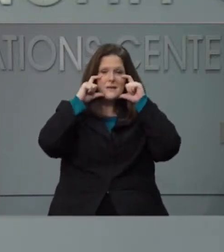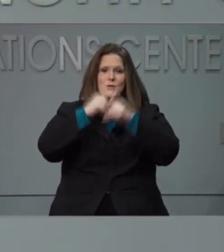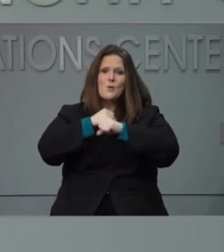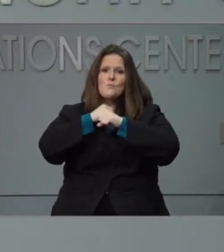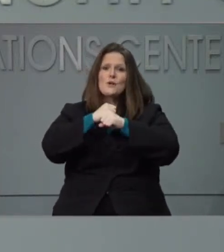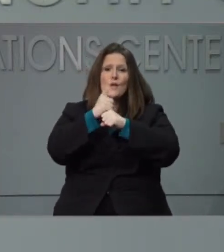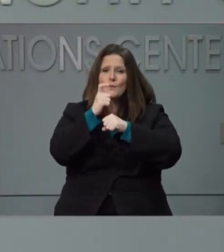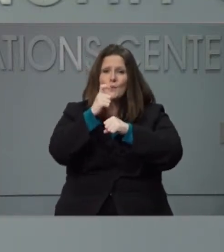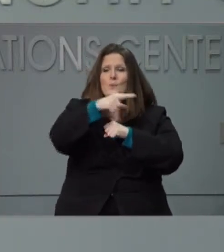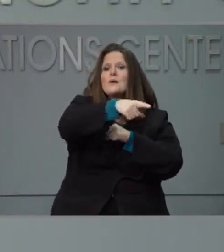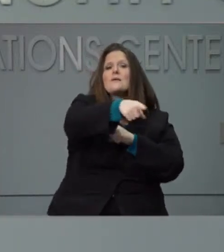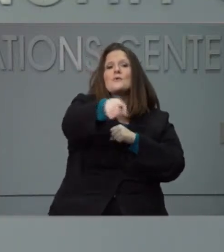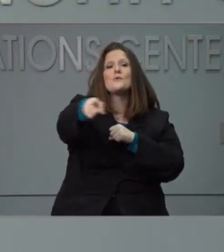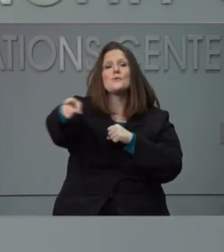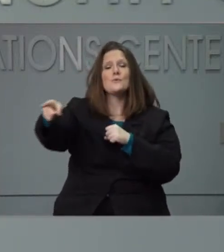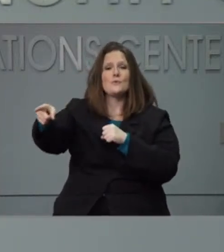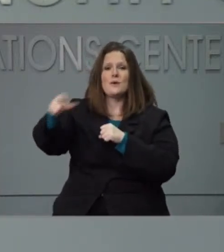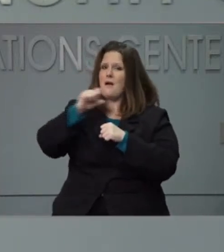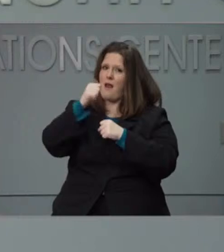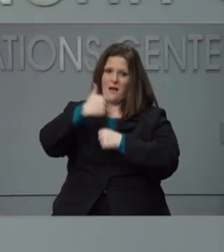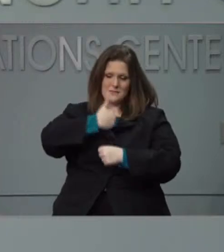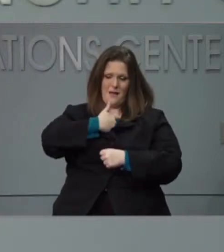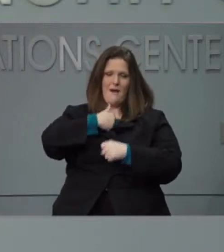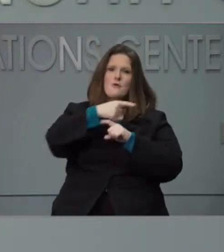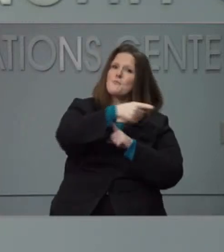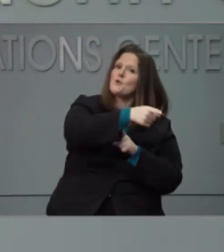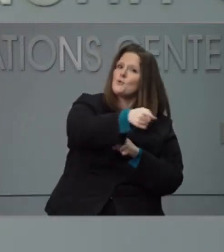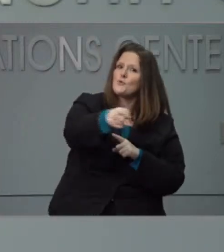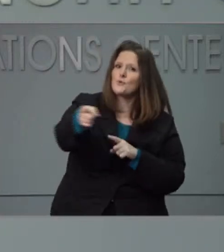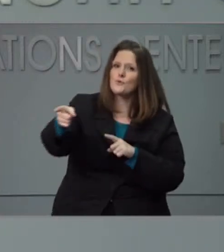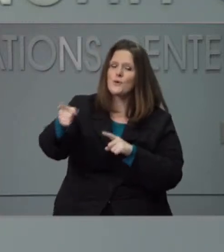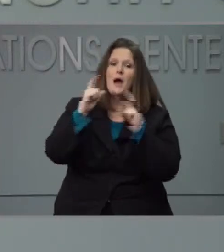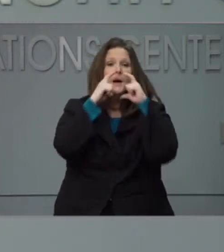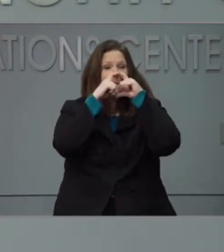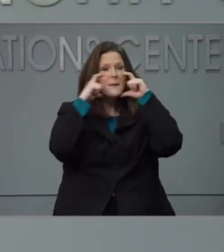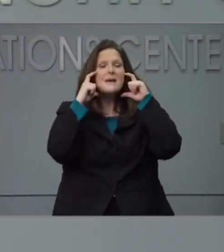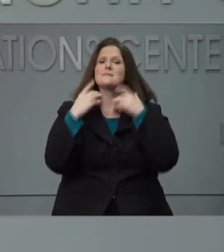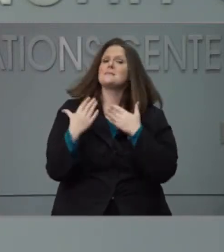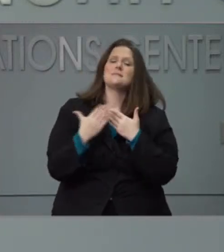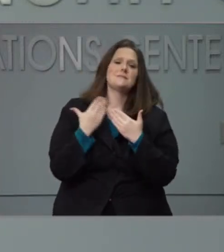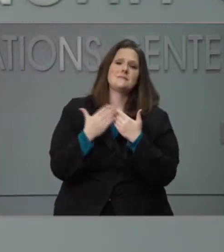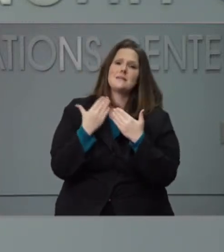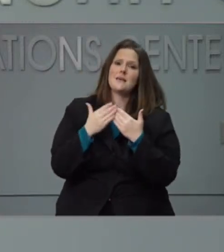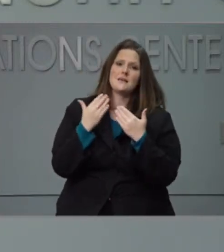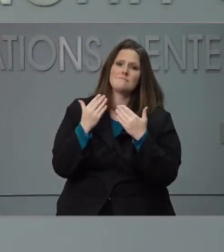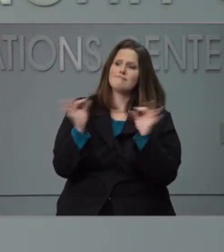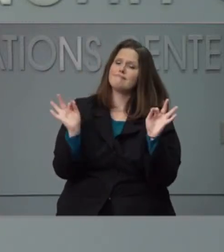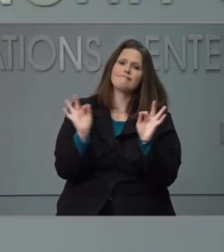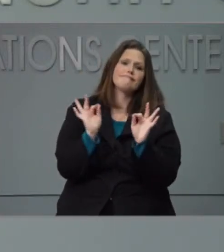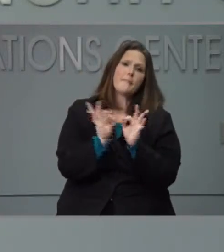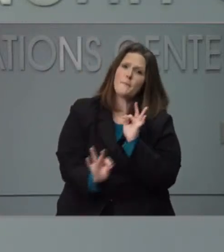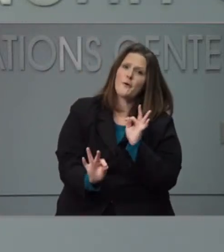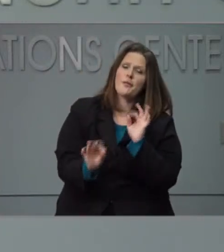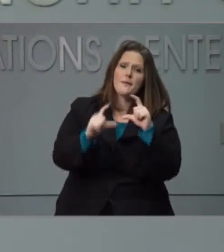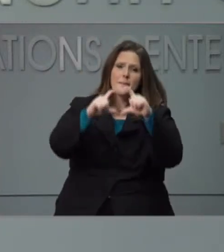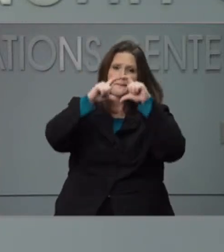you. Wearing a mask is an easy way to protect our communities and to look out for each